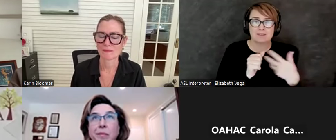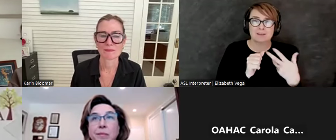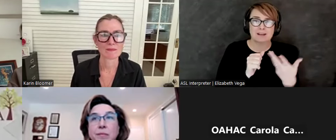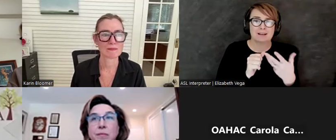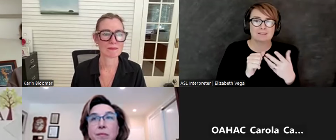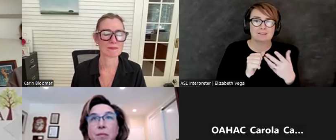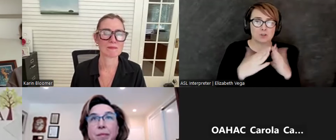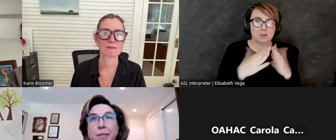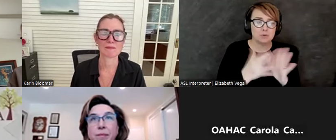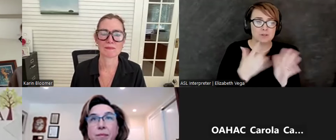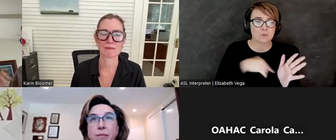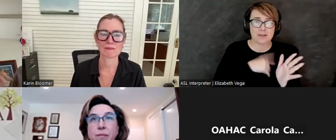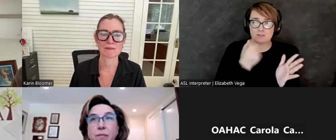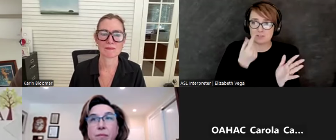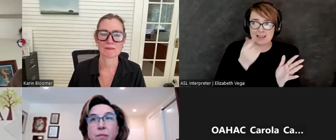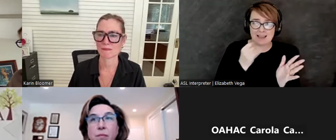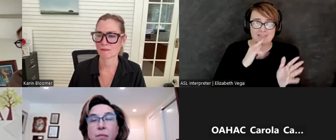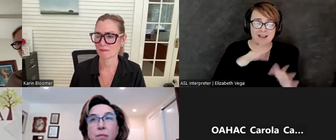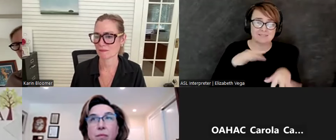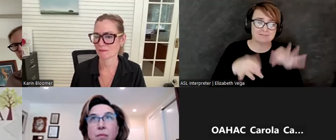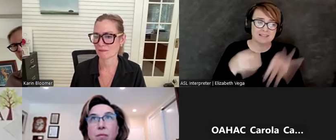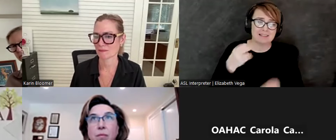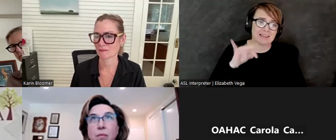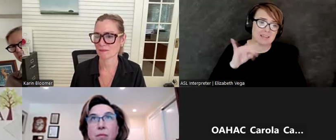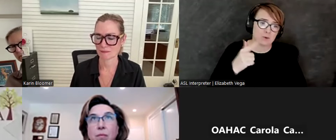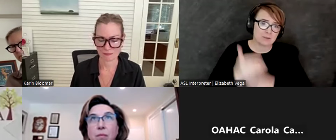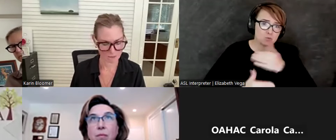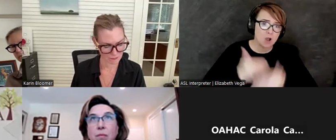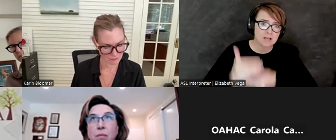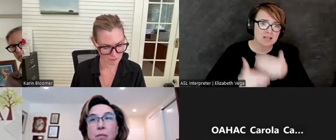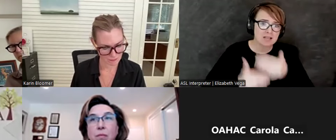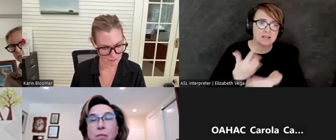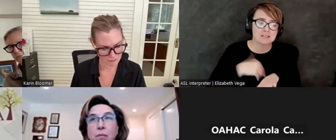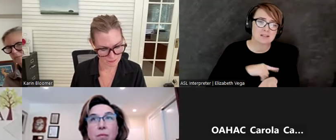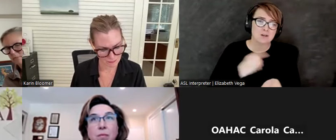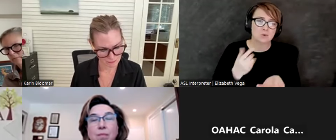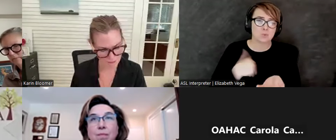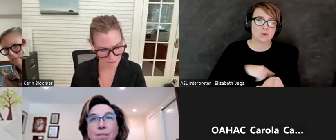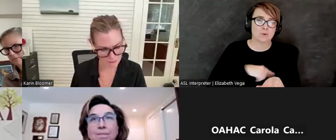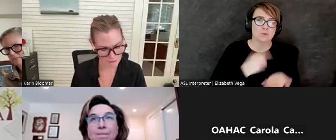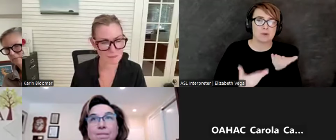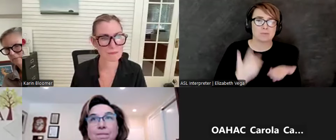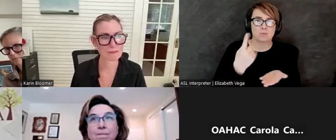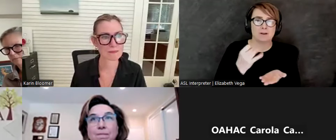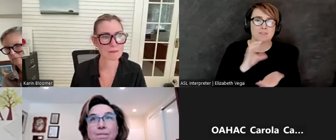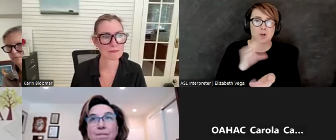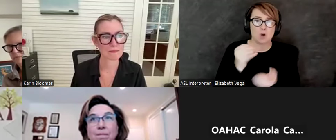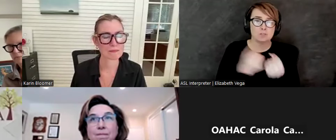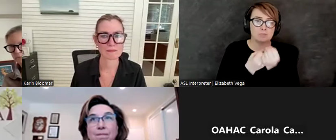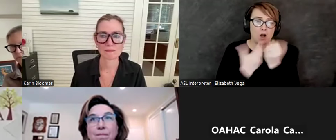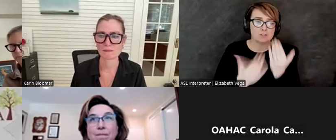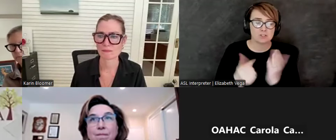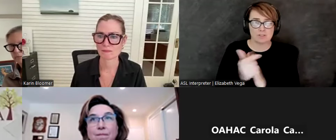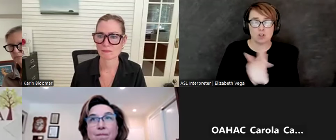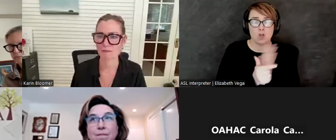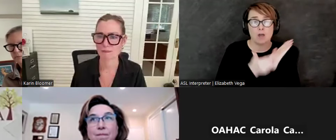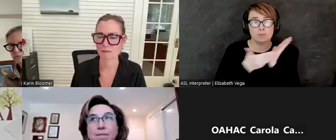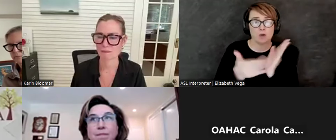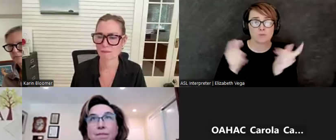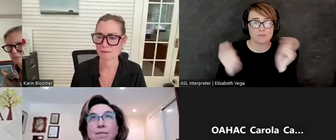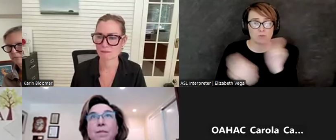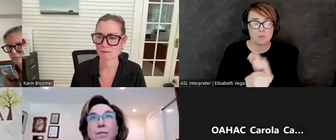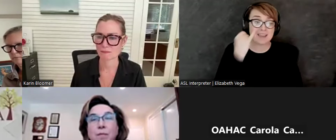part one of the co-sponsors of the law that brought in the reform. So if not myself, someone like myself